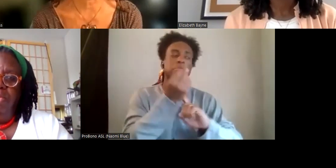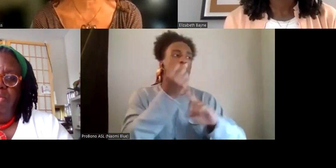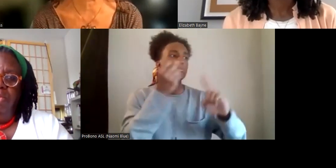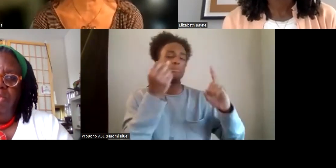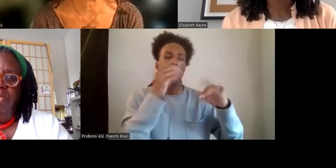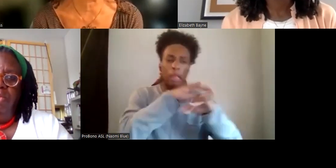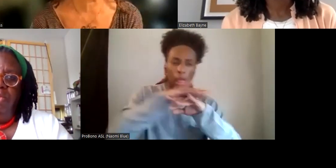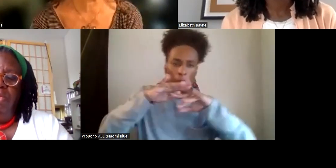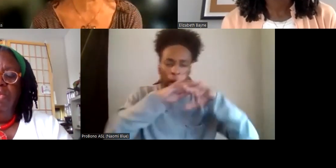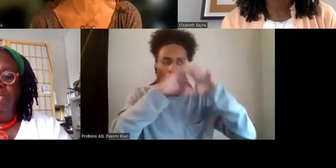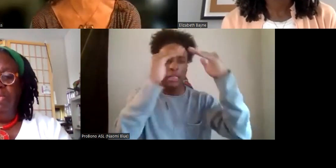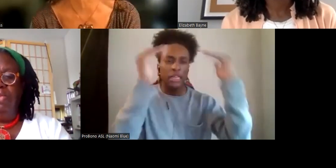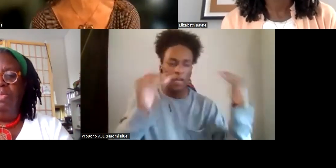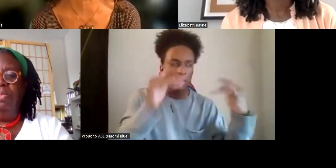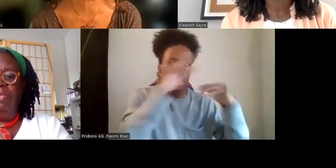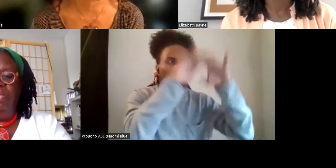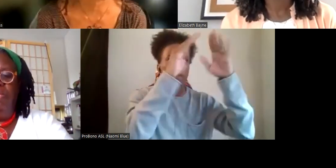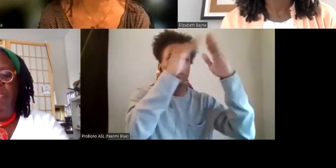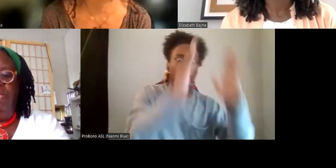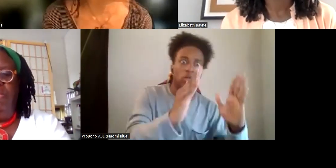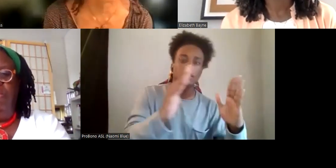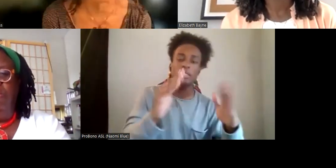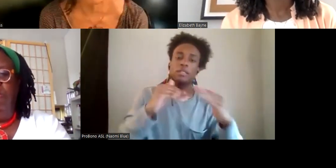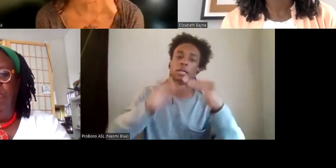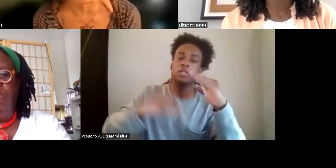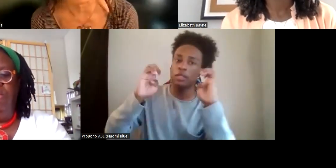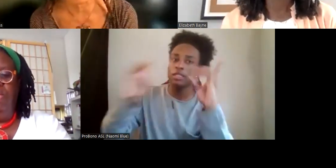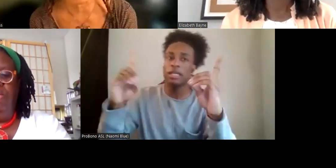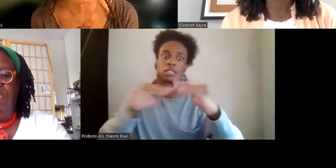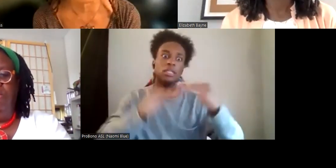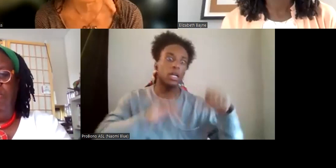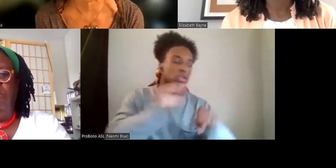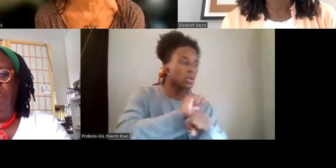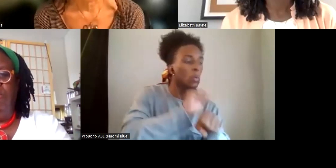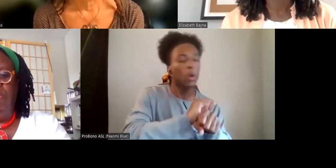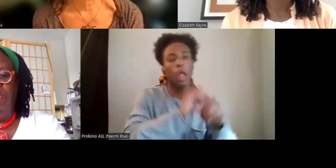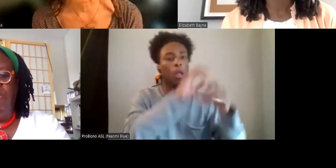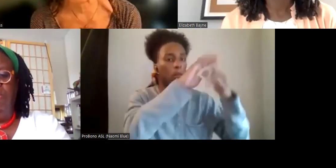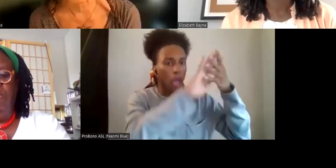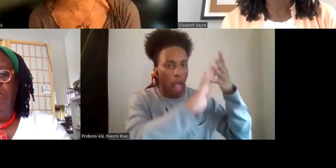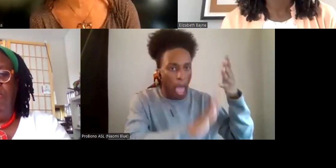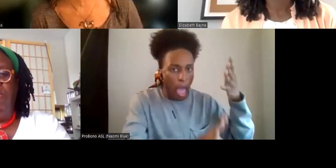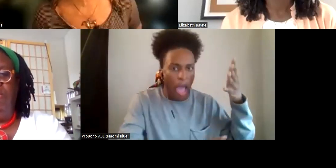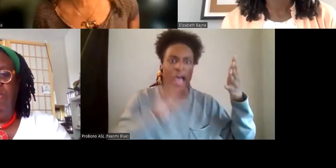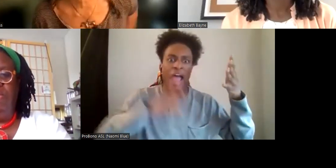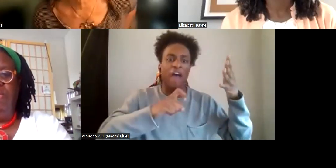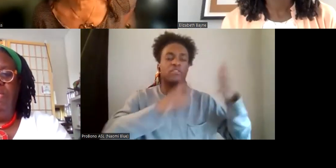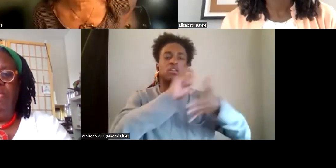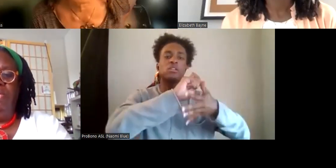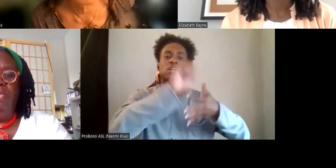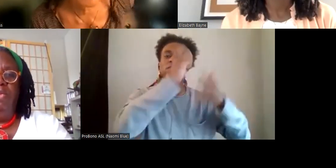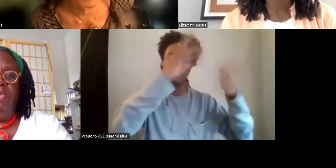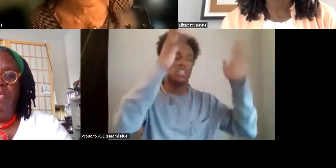from housing to undereducation to underemployment to, transportation problems,